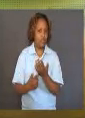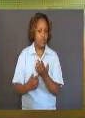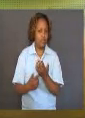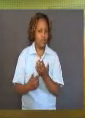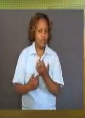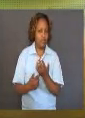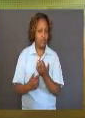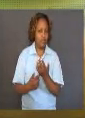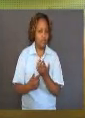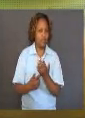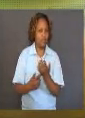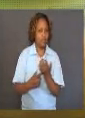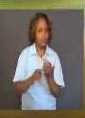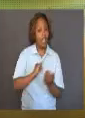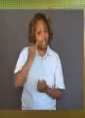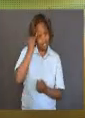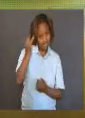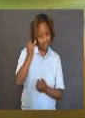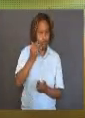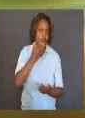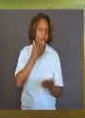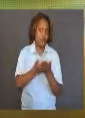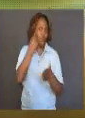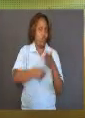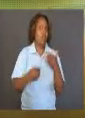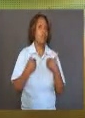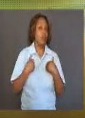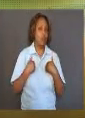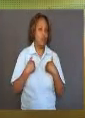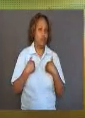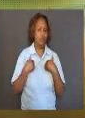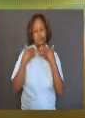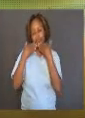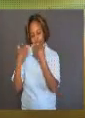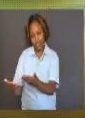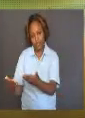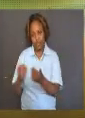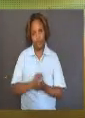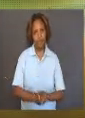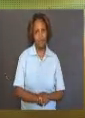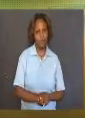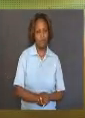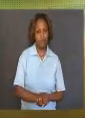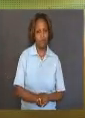think it would be a great value. Thank you.